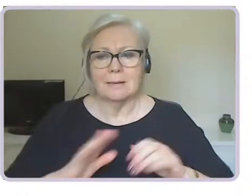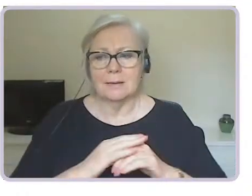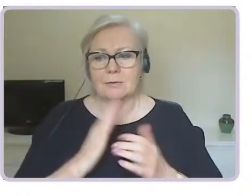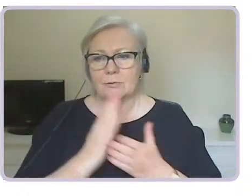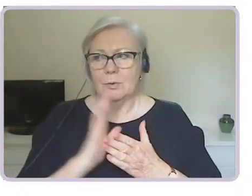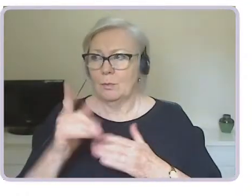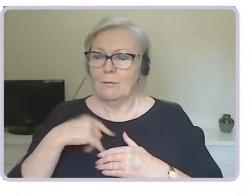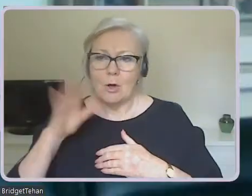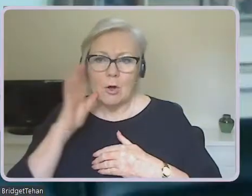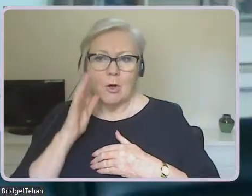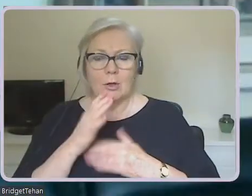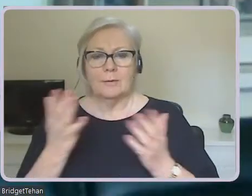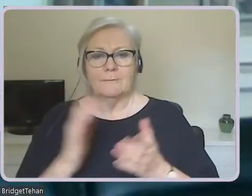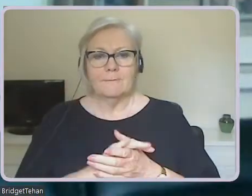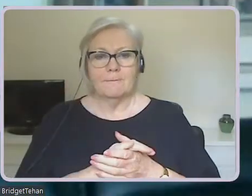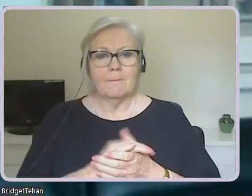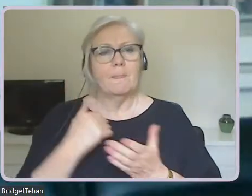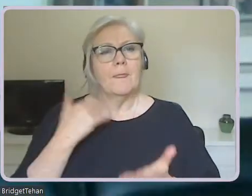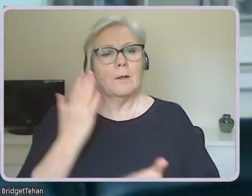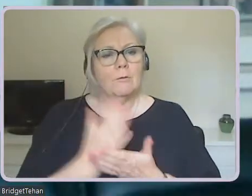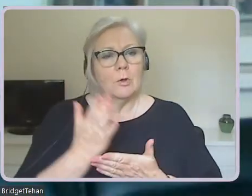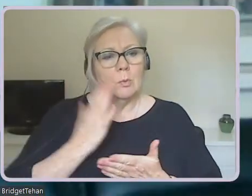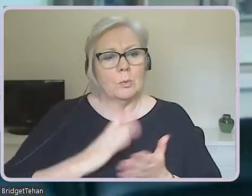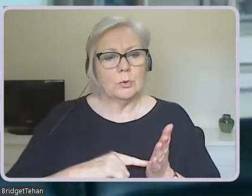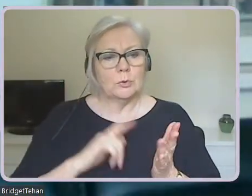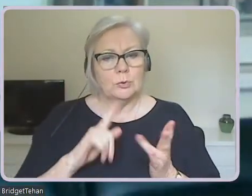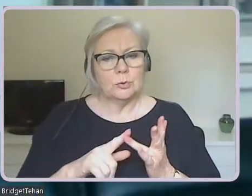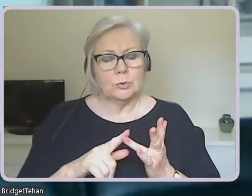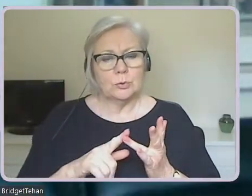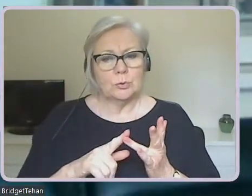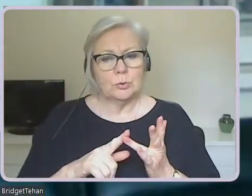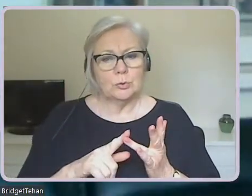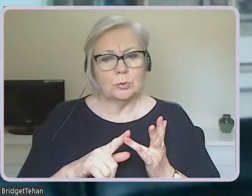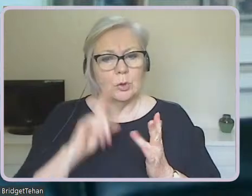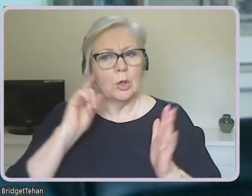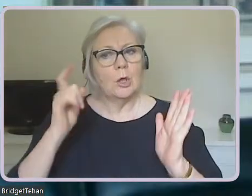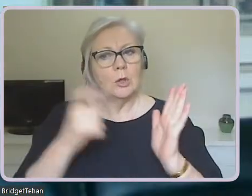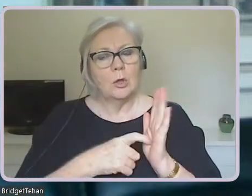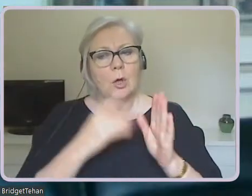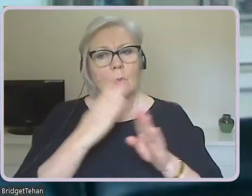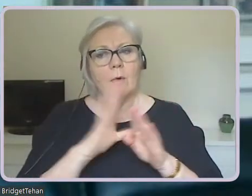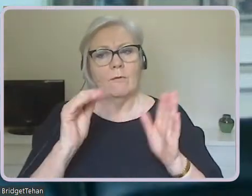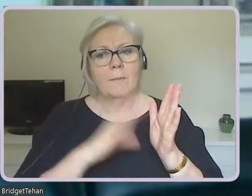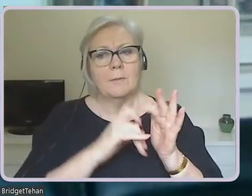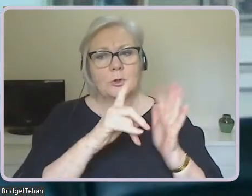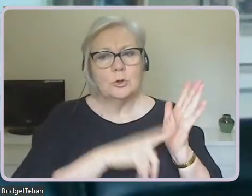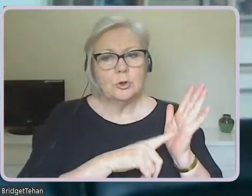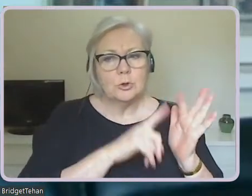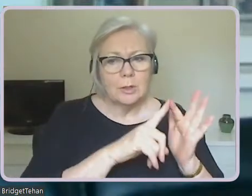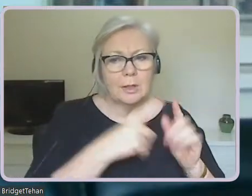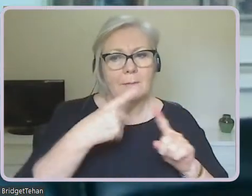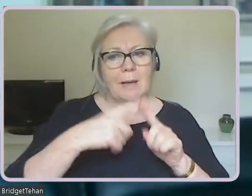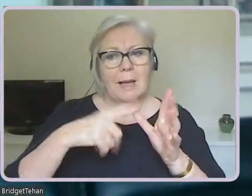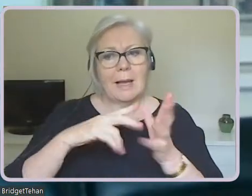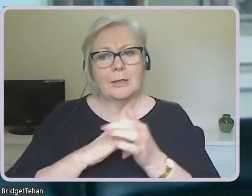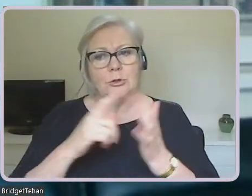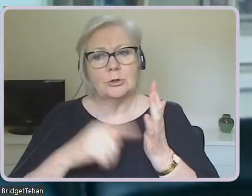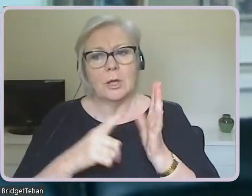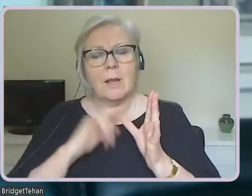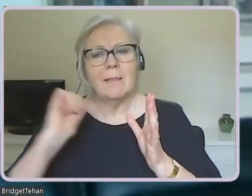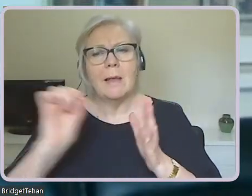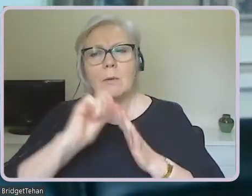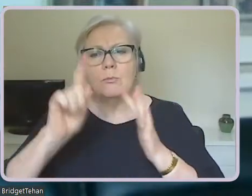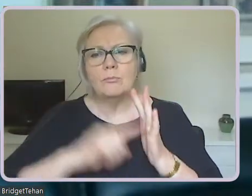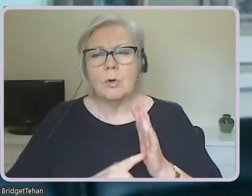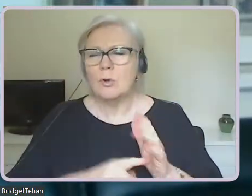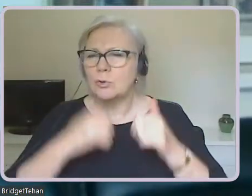heard. And I really wanted to, acknowledge the work of Michelle and Angela with those really practical projects on working